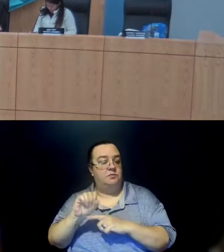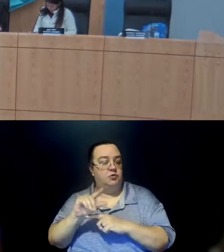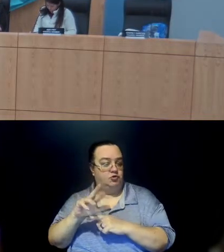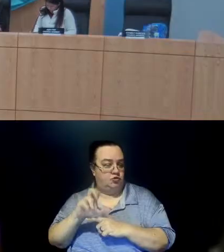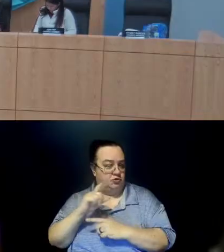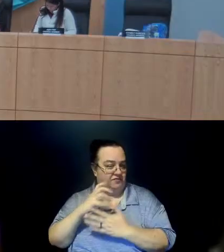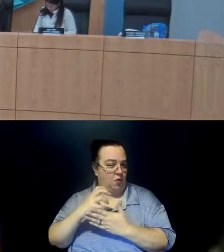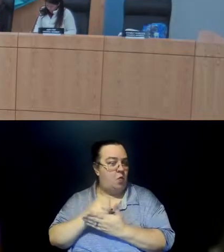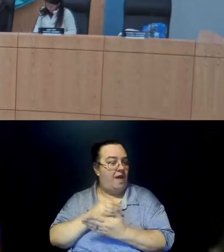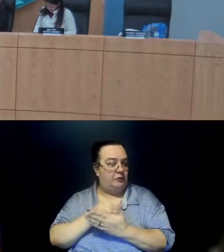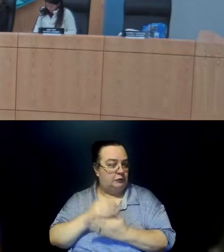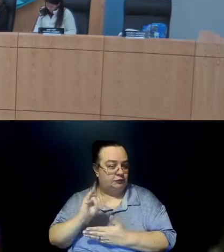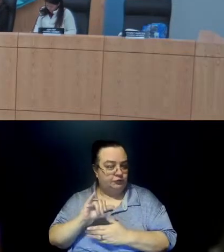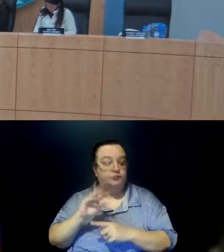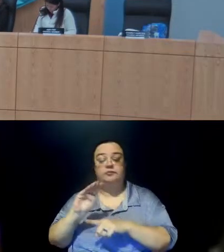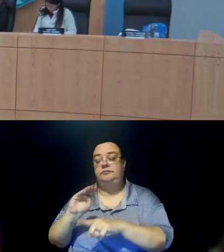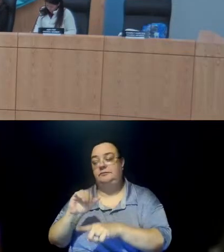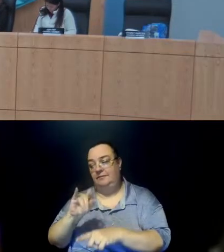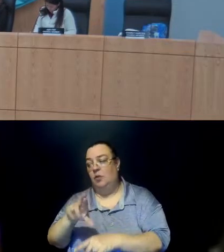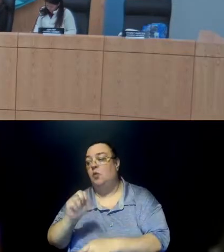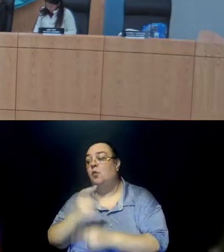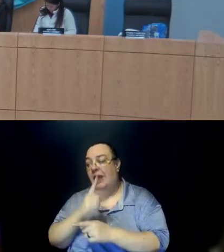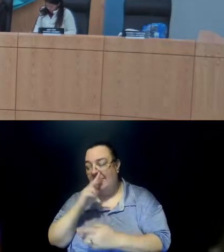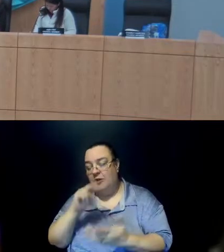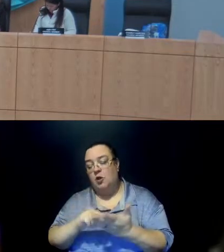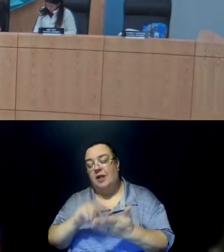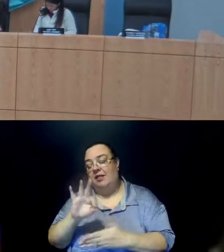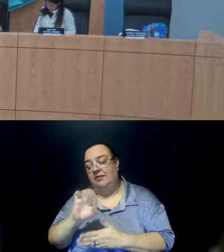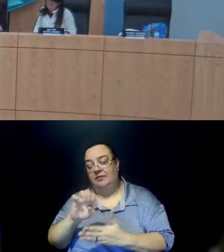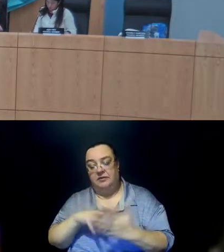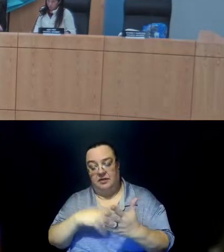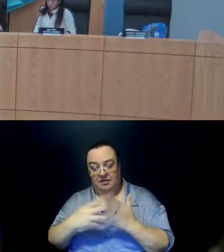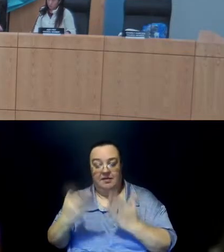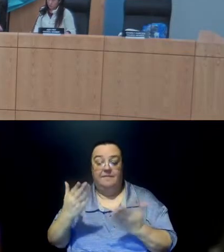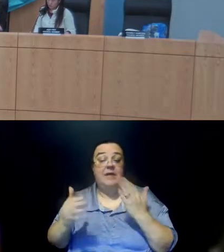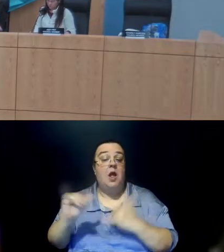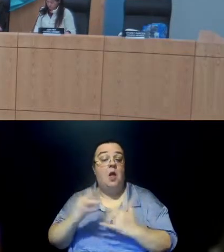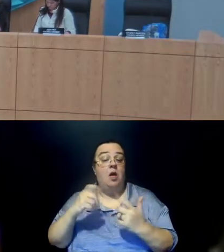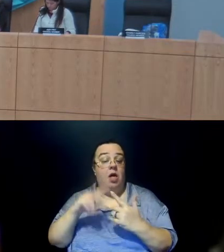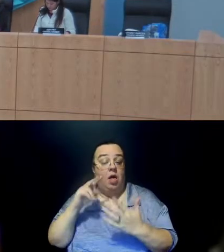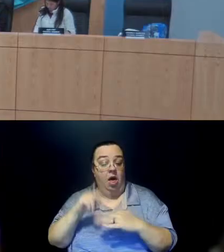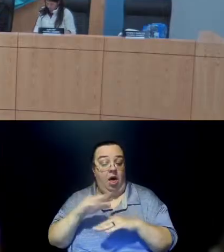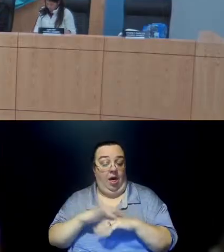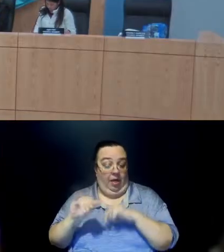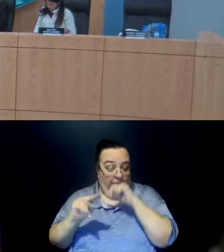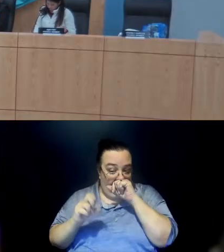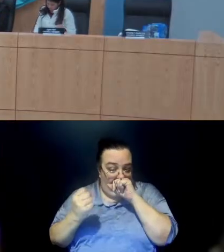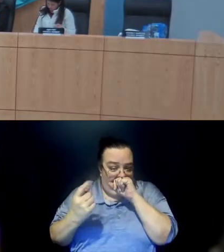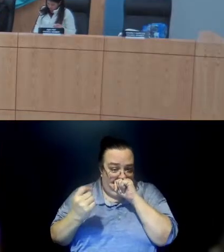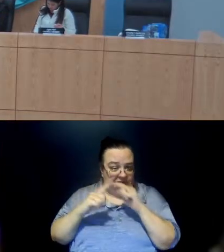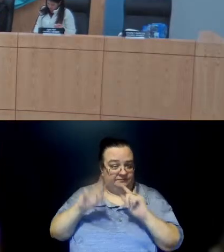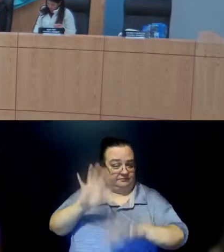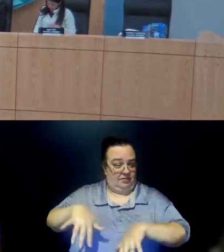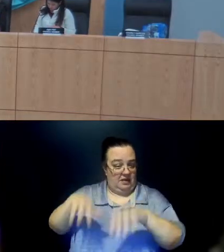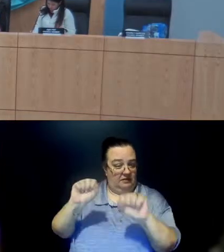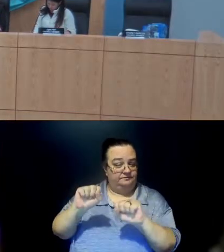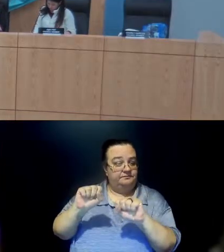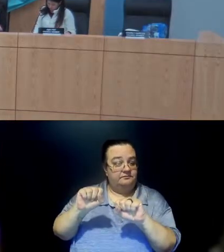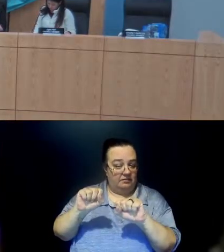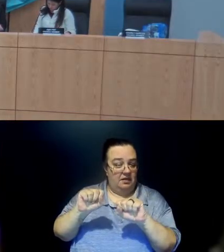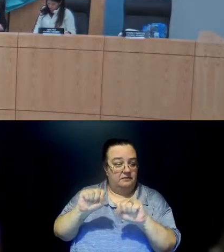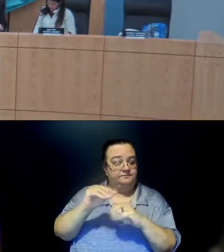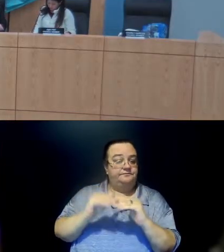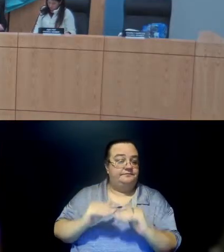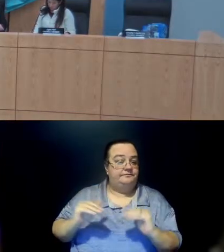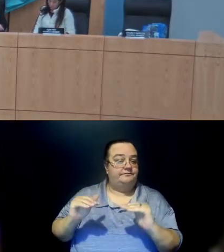Right, so if we're looking at the fee schedule, we might also want to look on June 11th at adopting enhanced